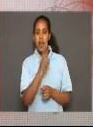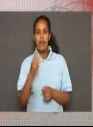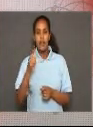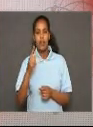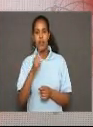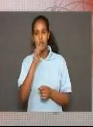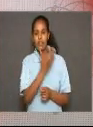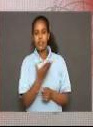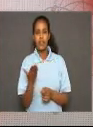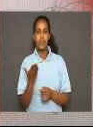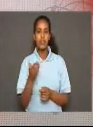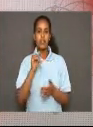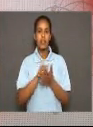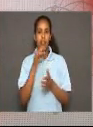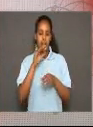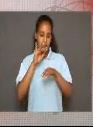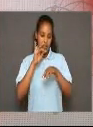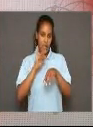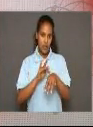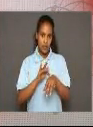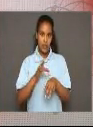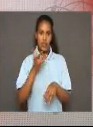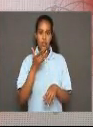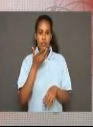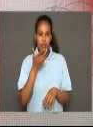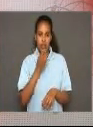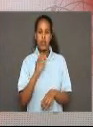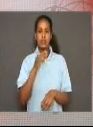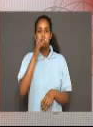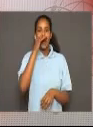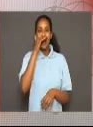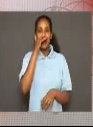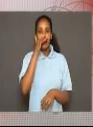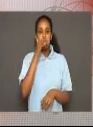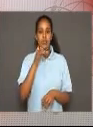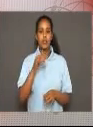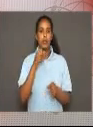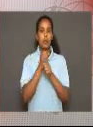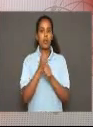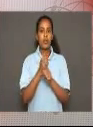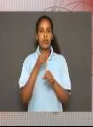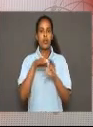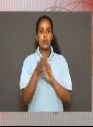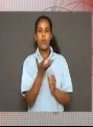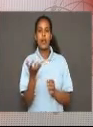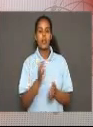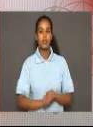Everything that we see, touch, taste, or smell is made of